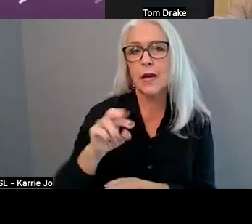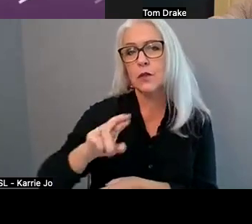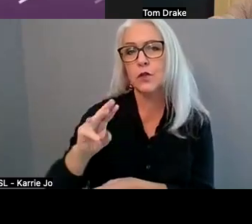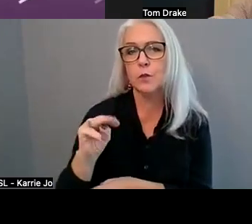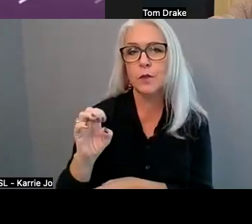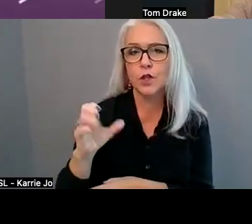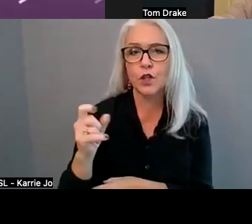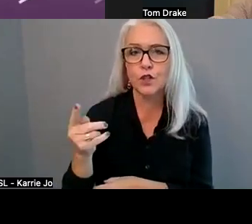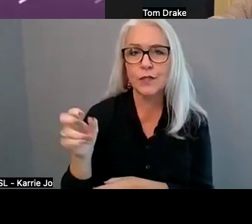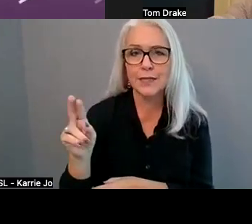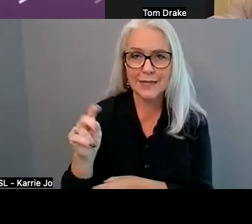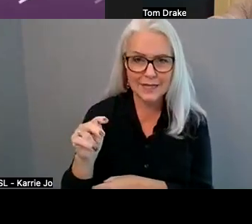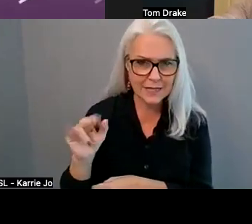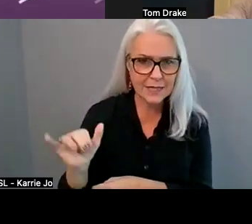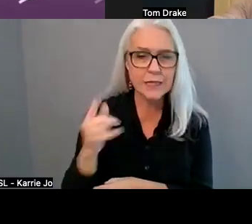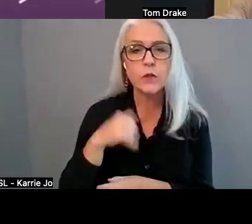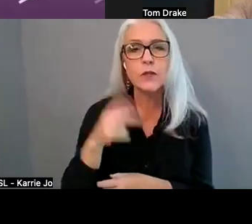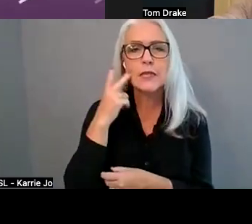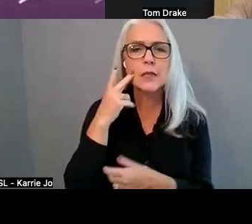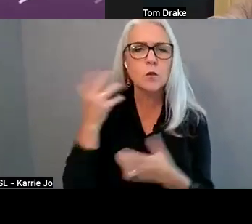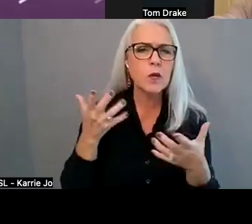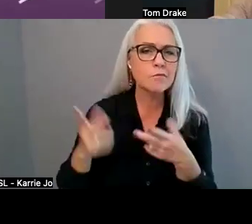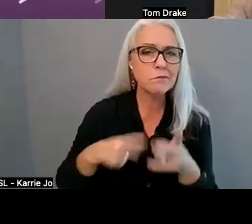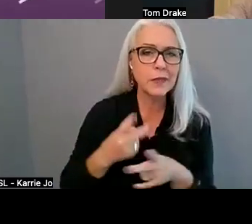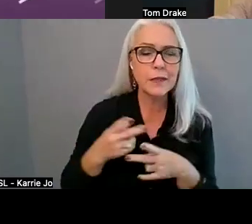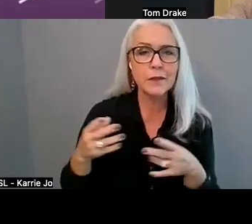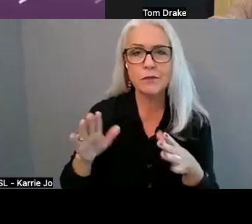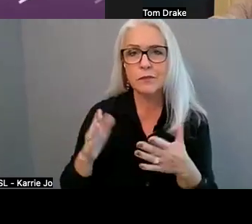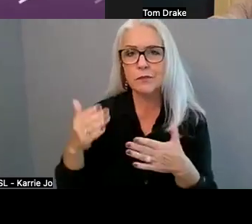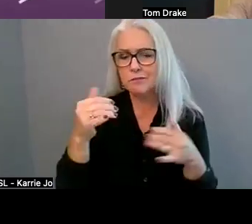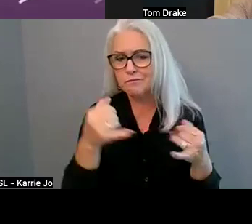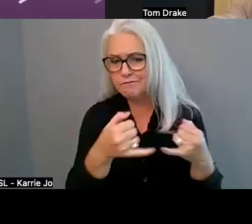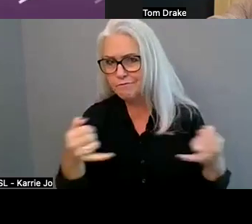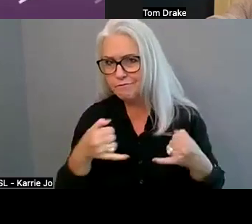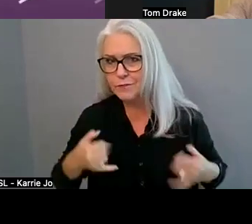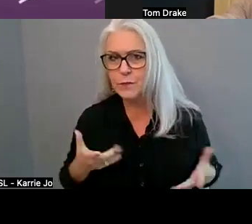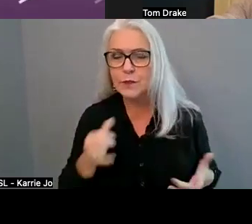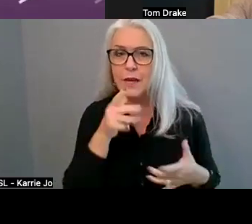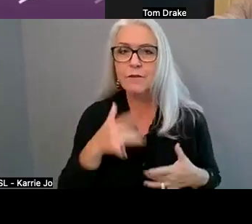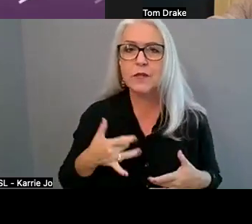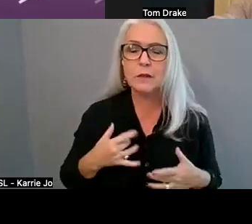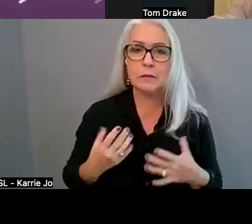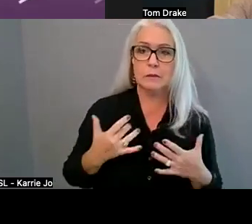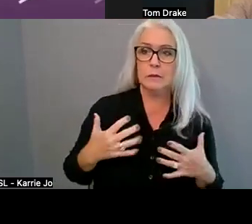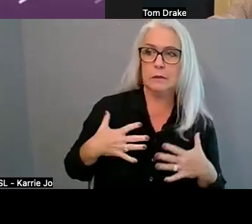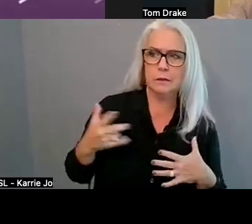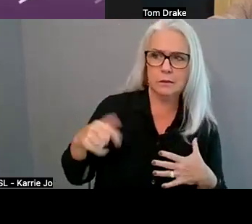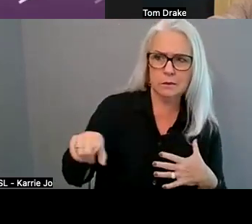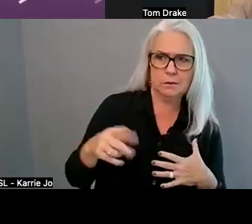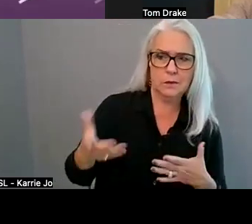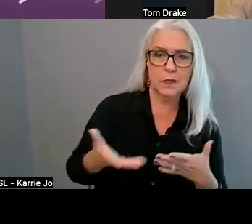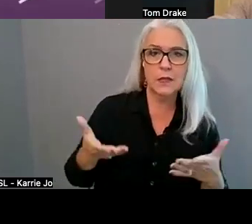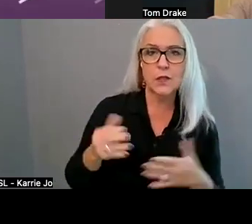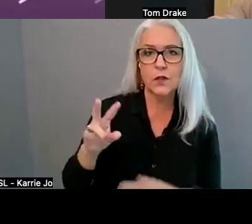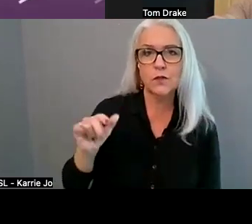see what the parameters need to be so they don't feel threatened by the presence of the village. And I think that is very important.